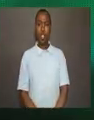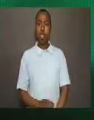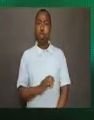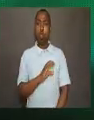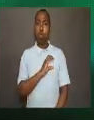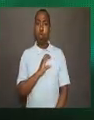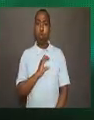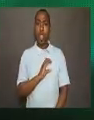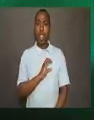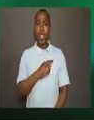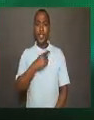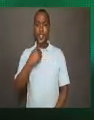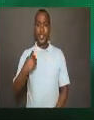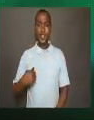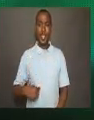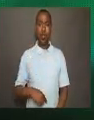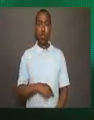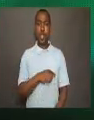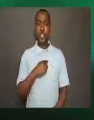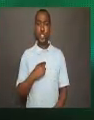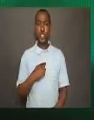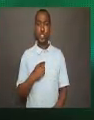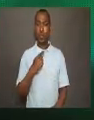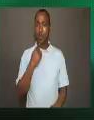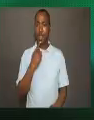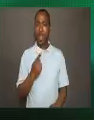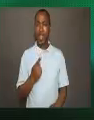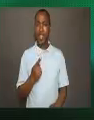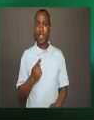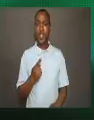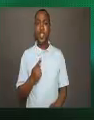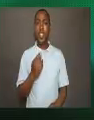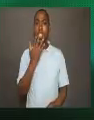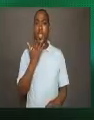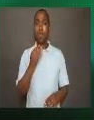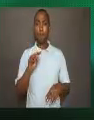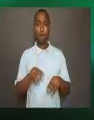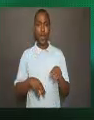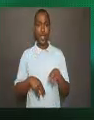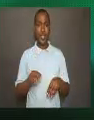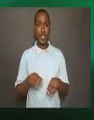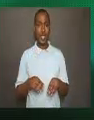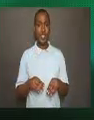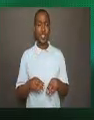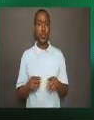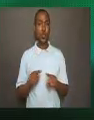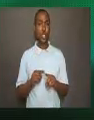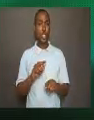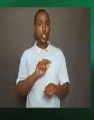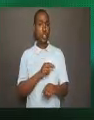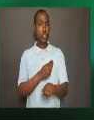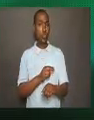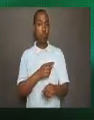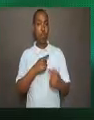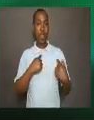Coronary circulation refers to the movement of blood through the tissues of the